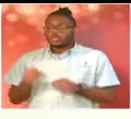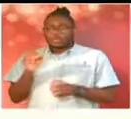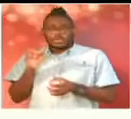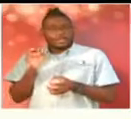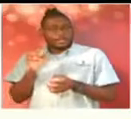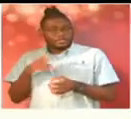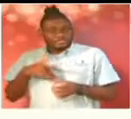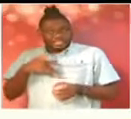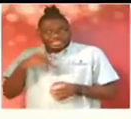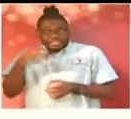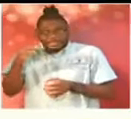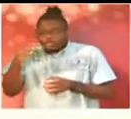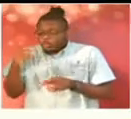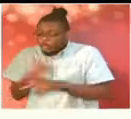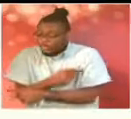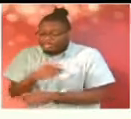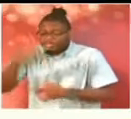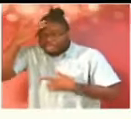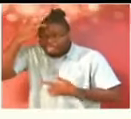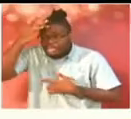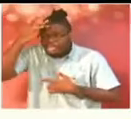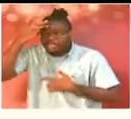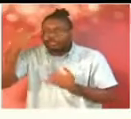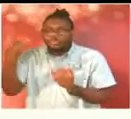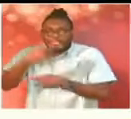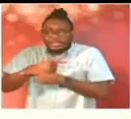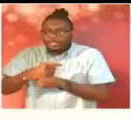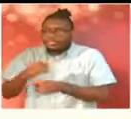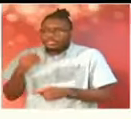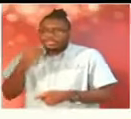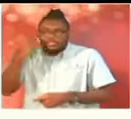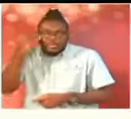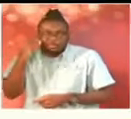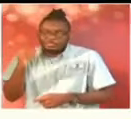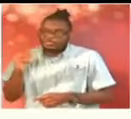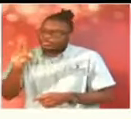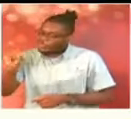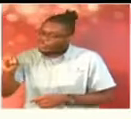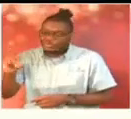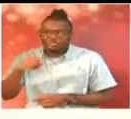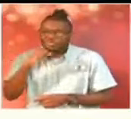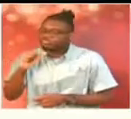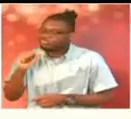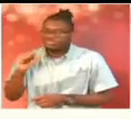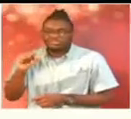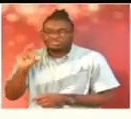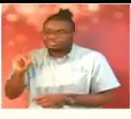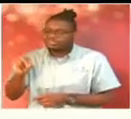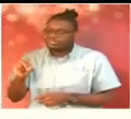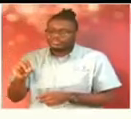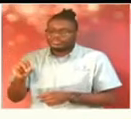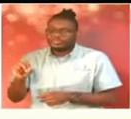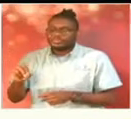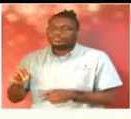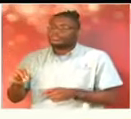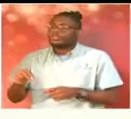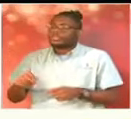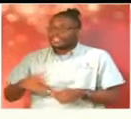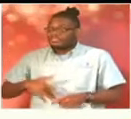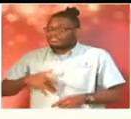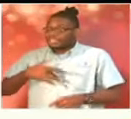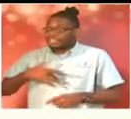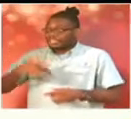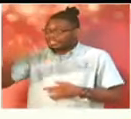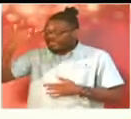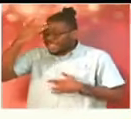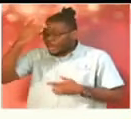or 3 days before you say, well, now I haven't been feeling better, let me go and make a phone call. Once things start to feel different, once you start